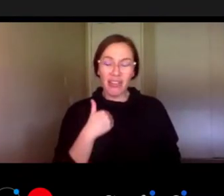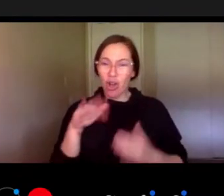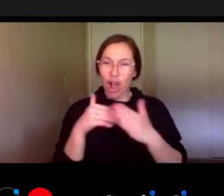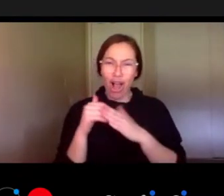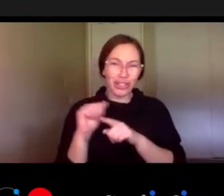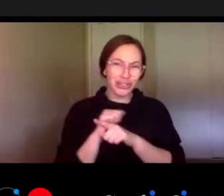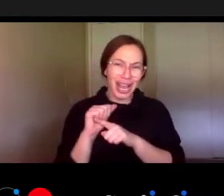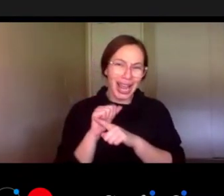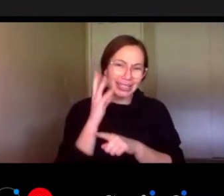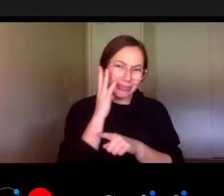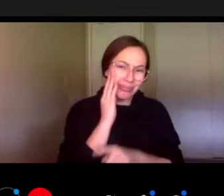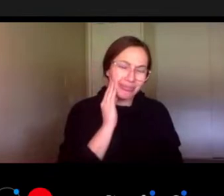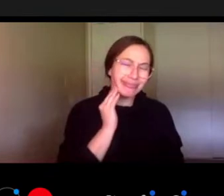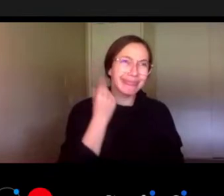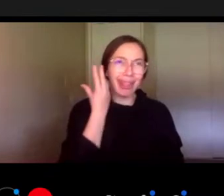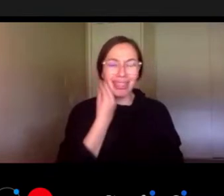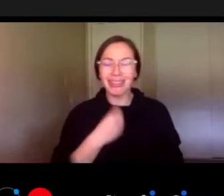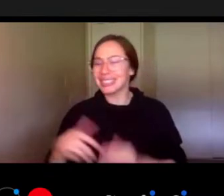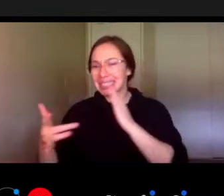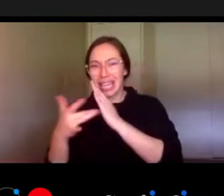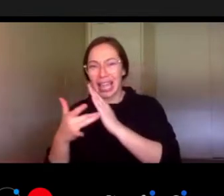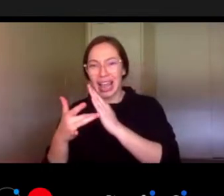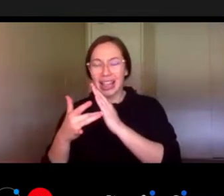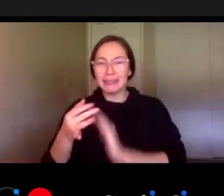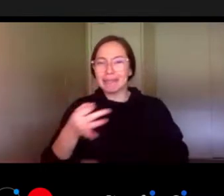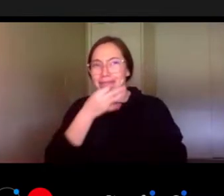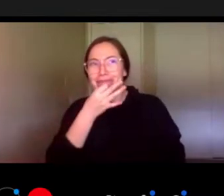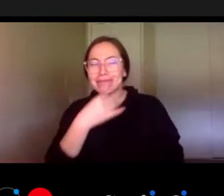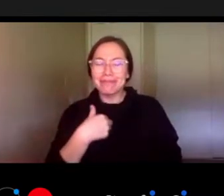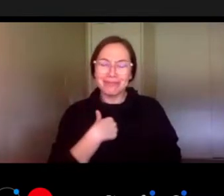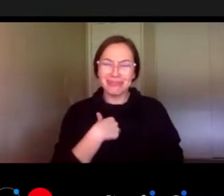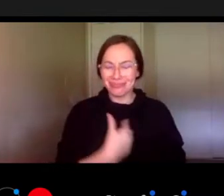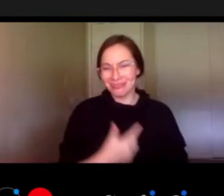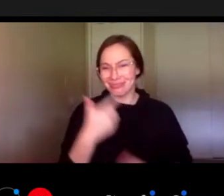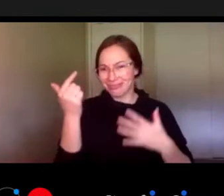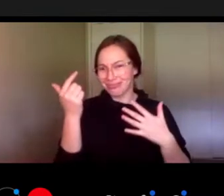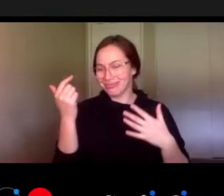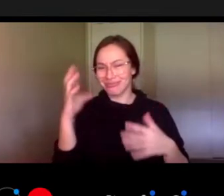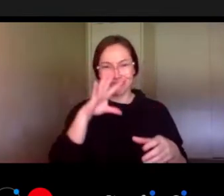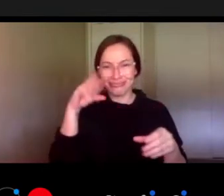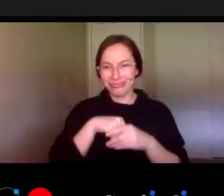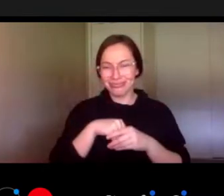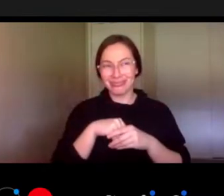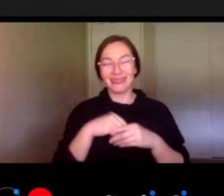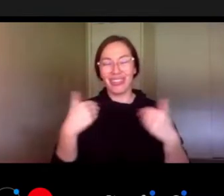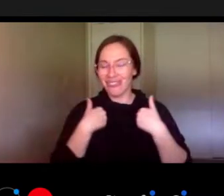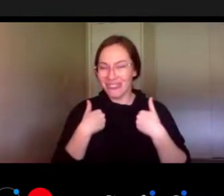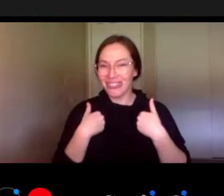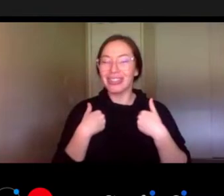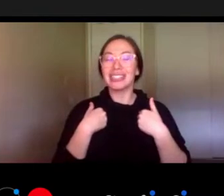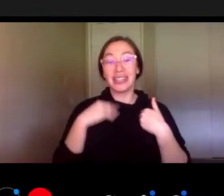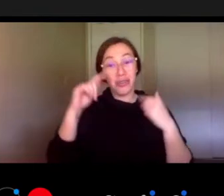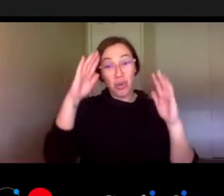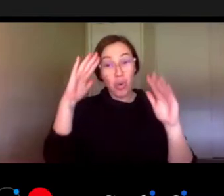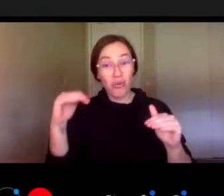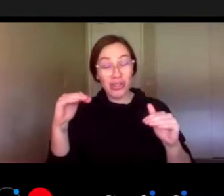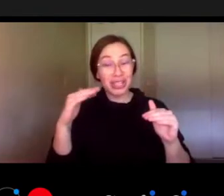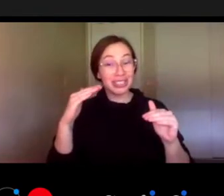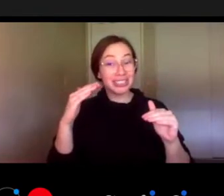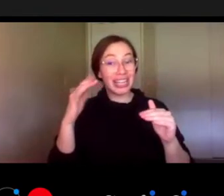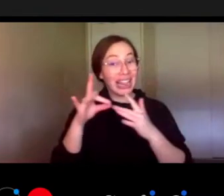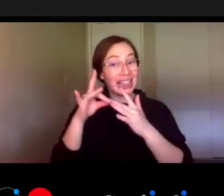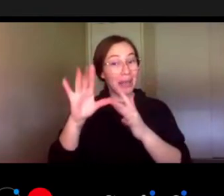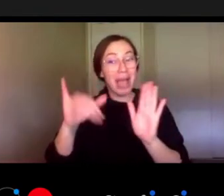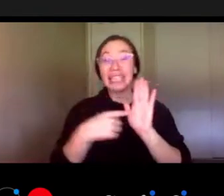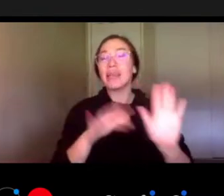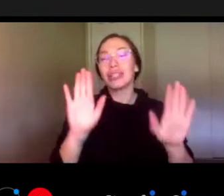in the world, the technical abilities, and hopefully, serving, lead by